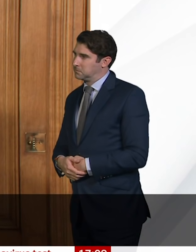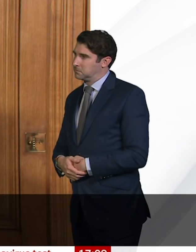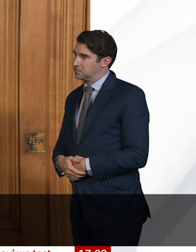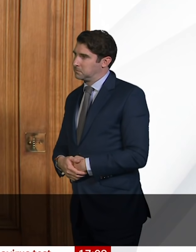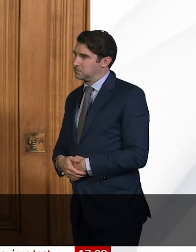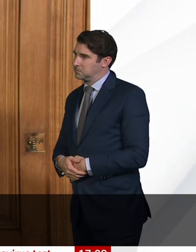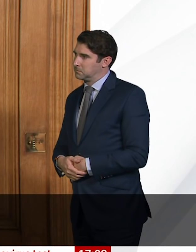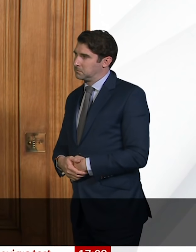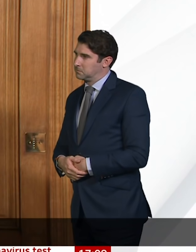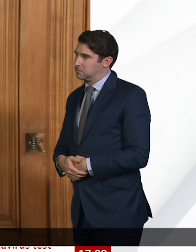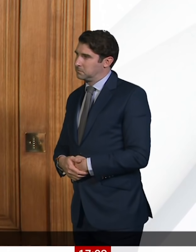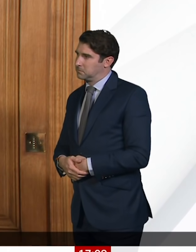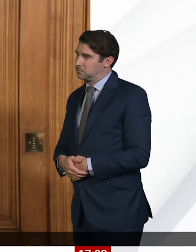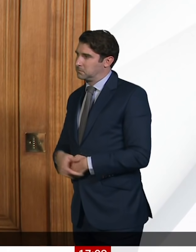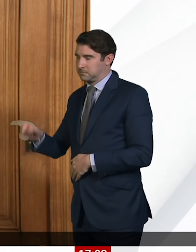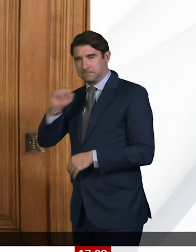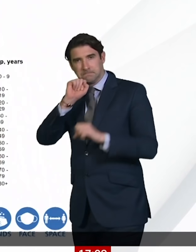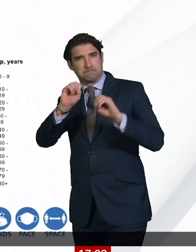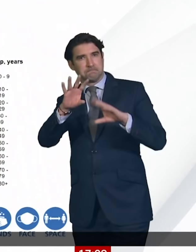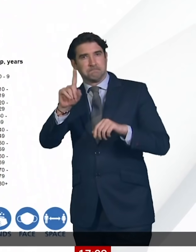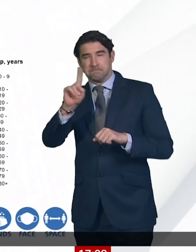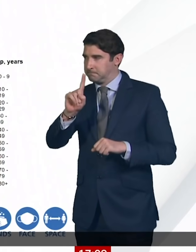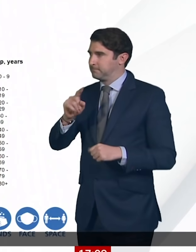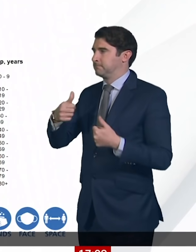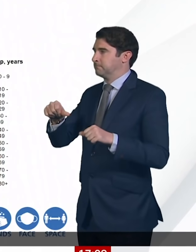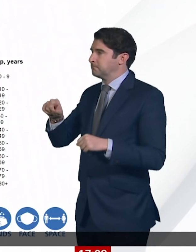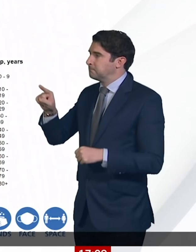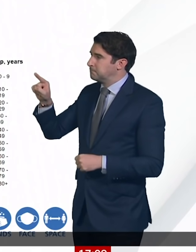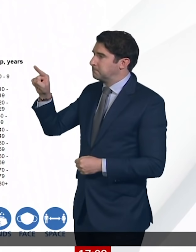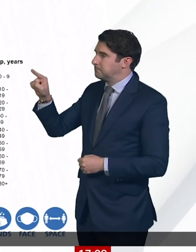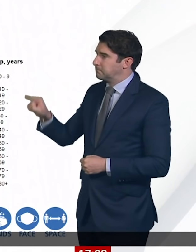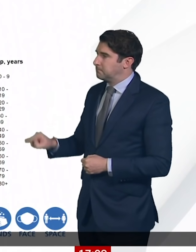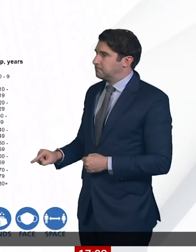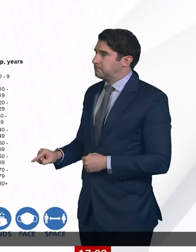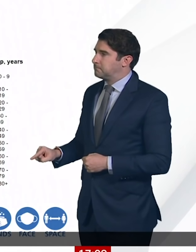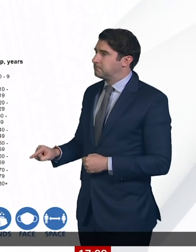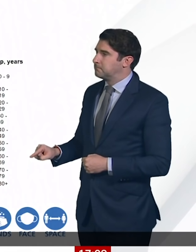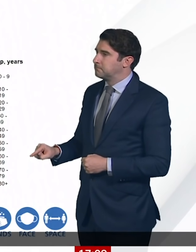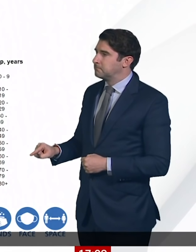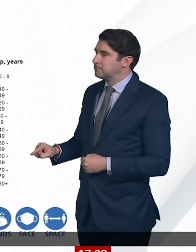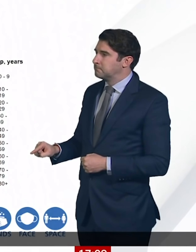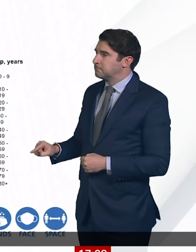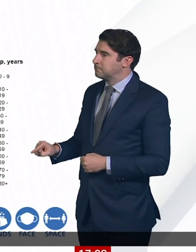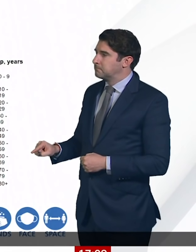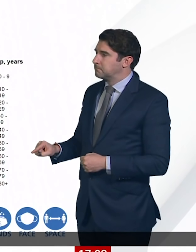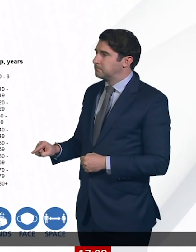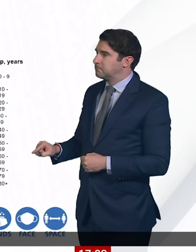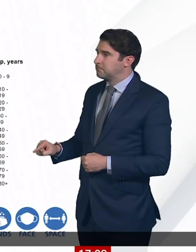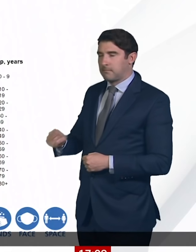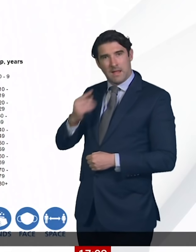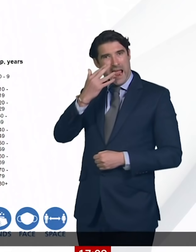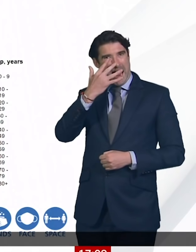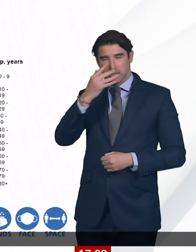those aged 80 or over. And in most regions of England, you're seeing a relatively flat,